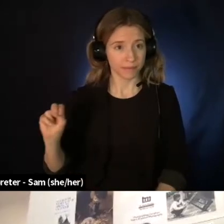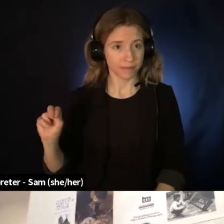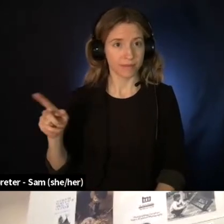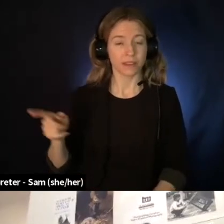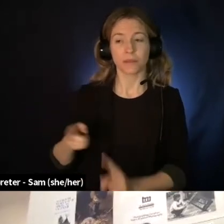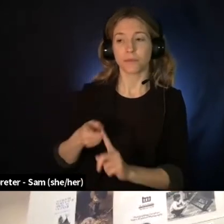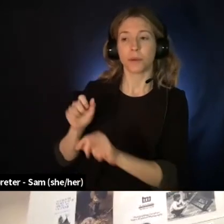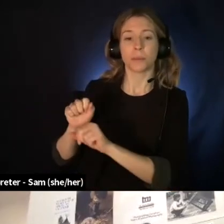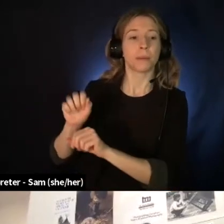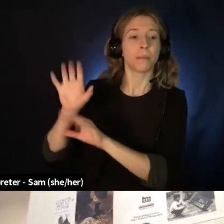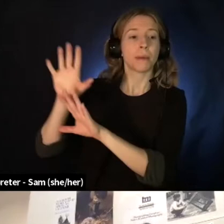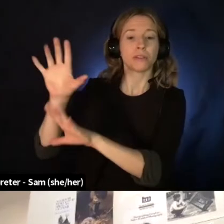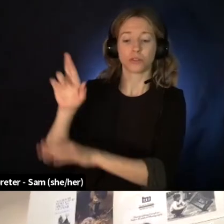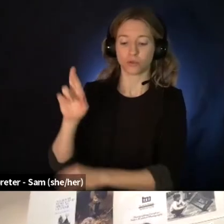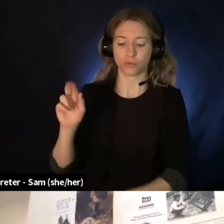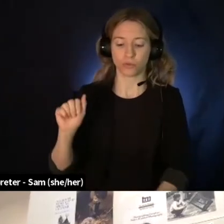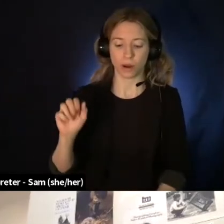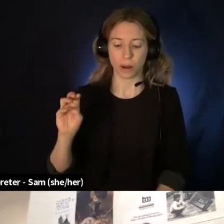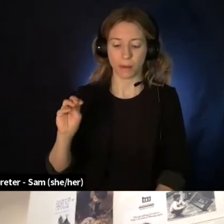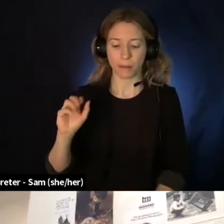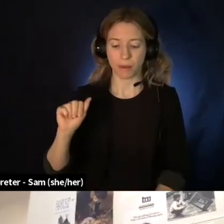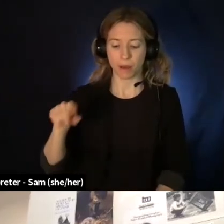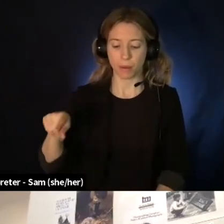Mountains, the Ramapo Turtle Clan.